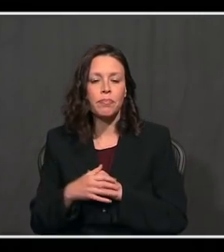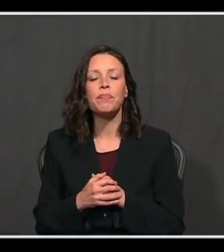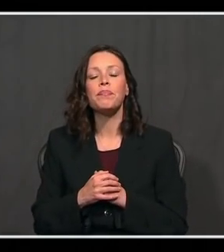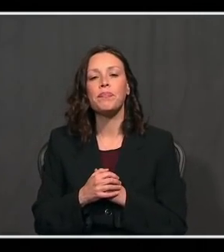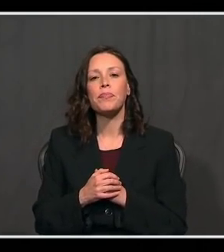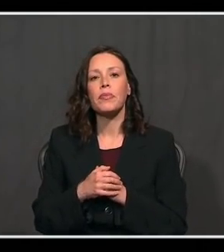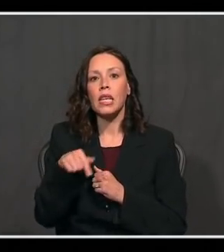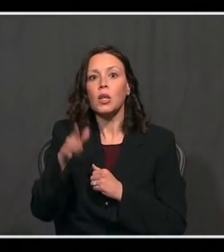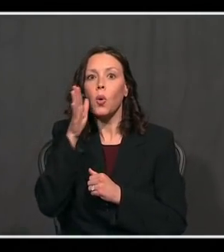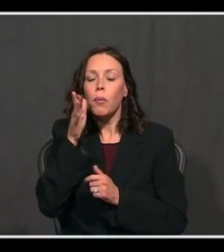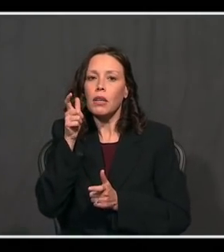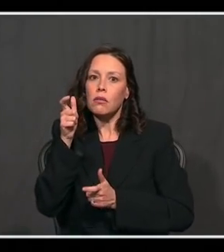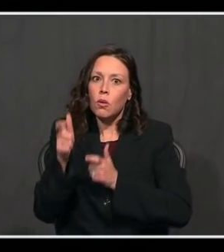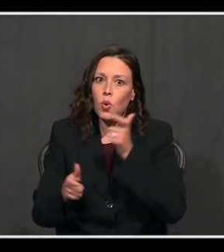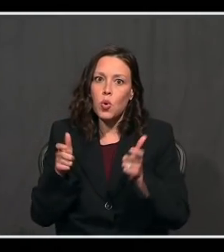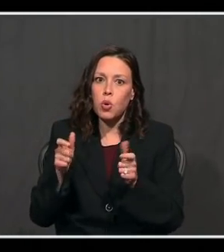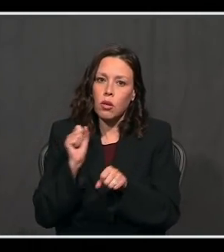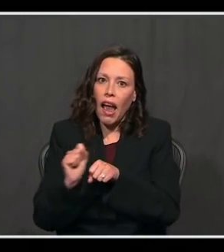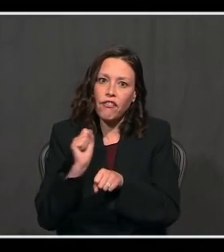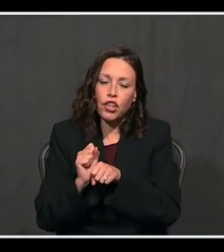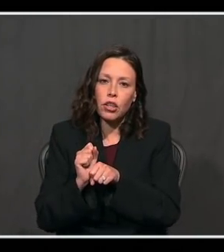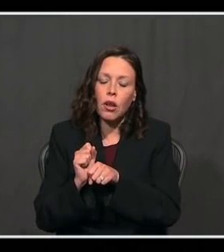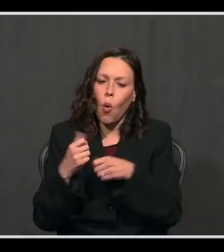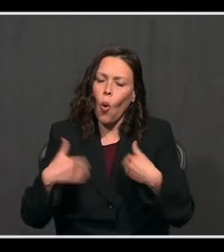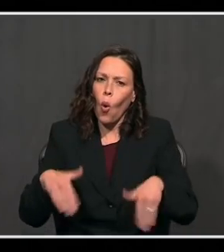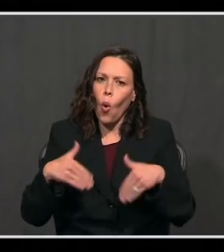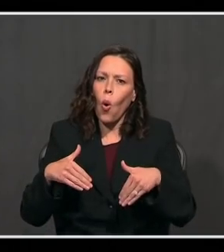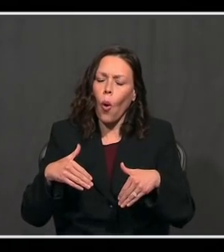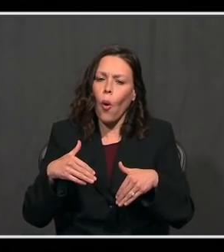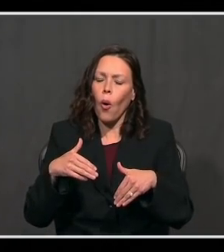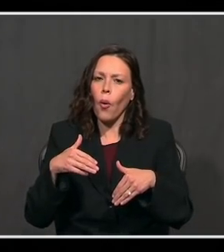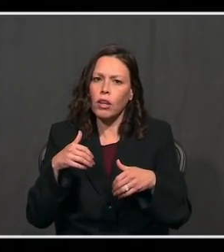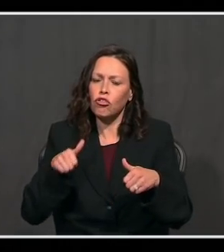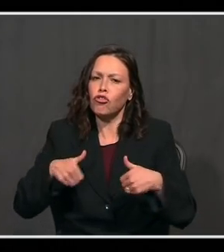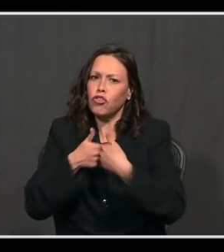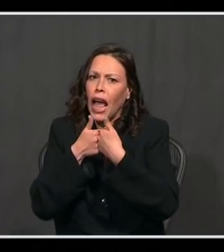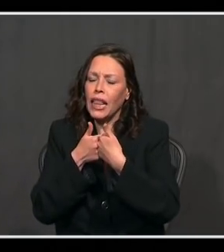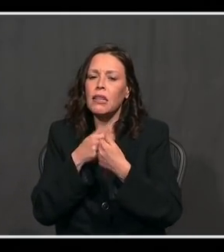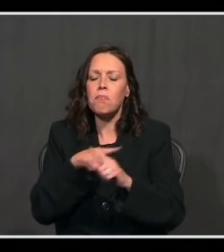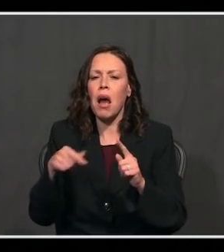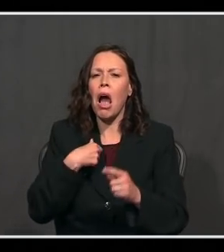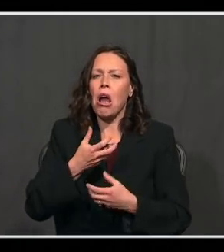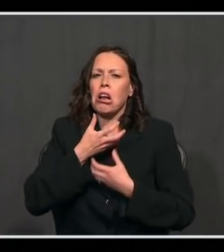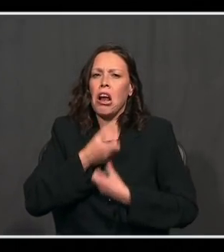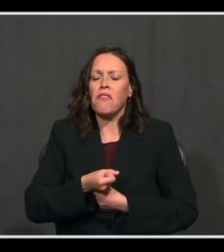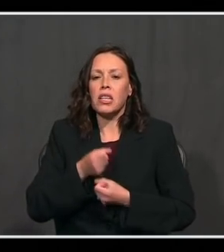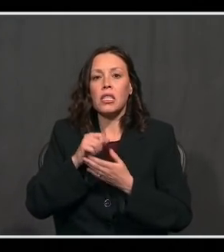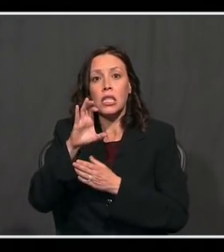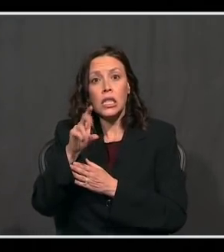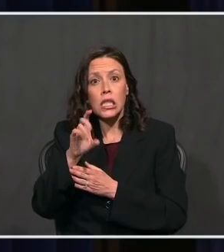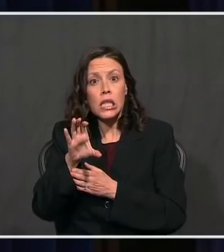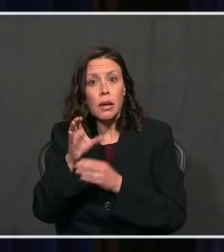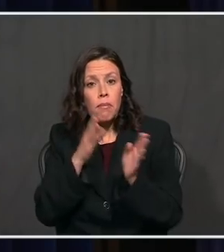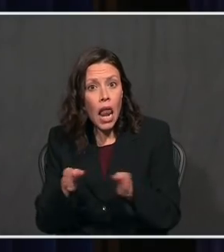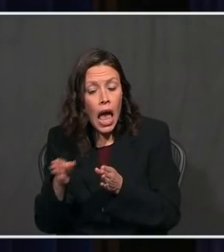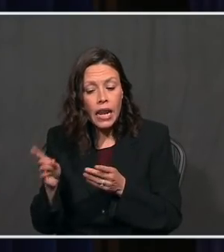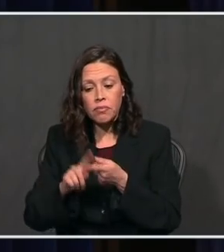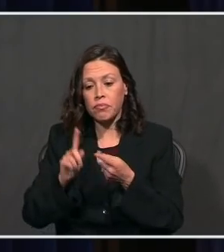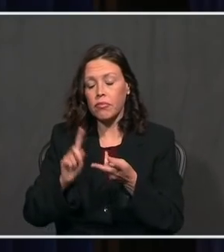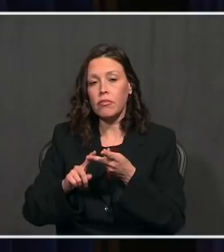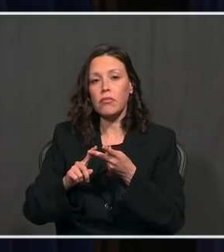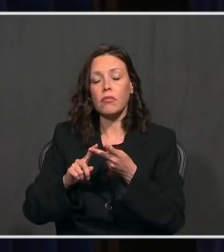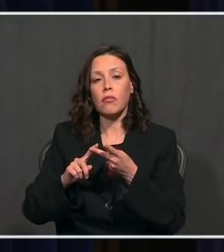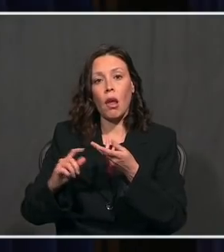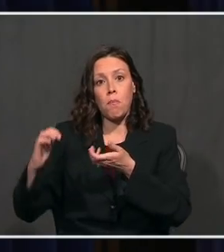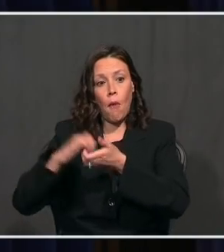a Herculean task, but I am confident, as I said, the planning by the CDC, the collaboration by